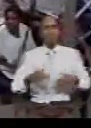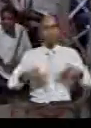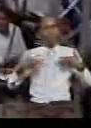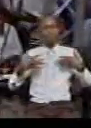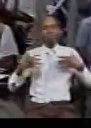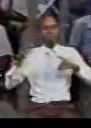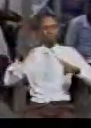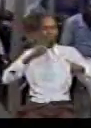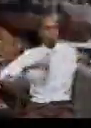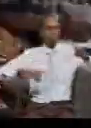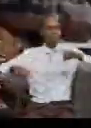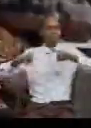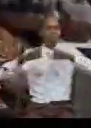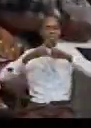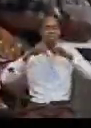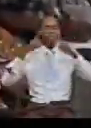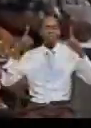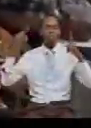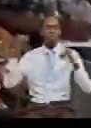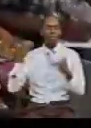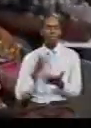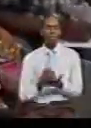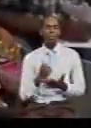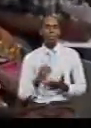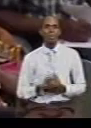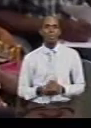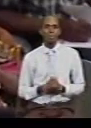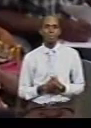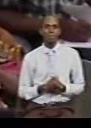Say big, big amen.